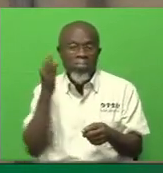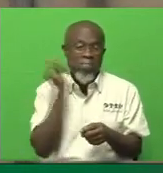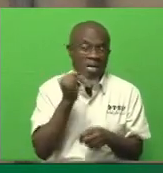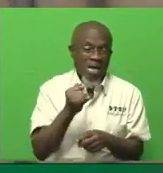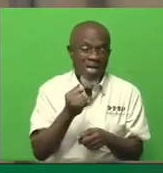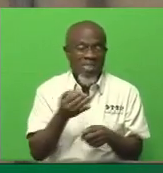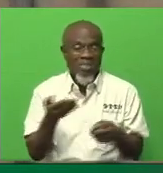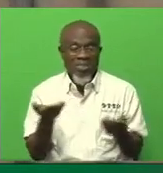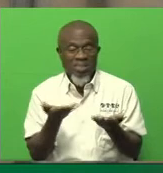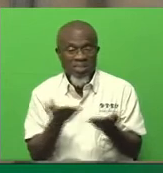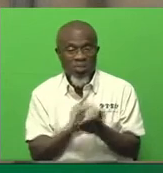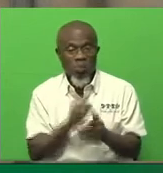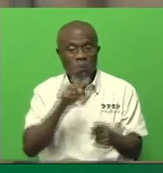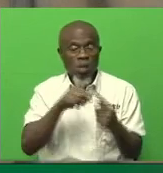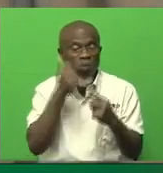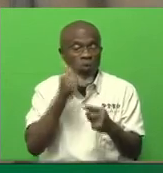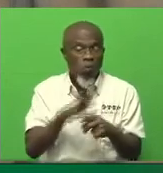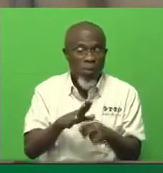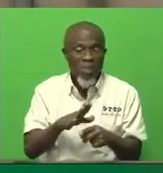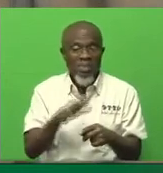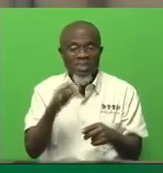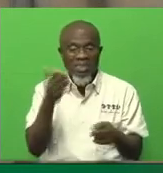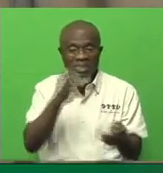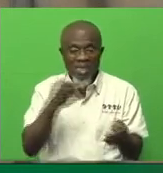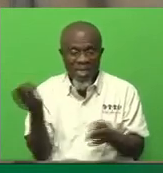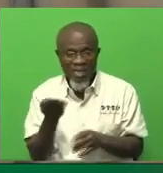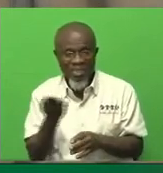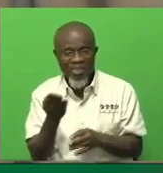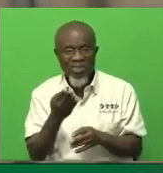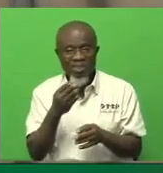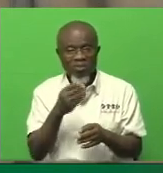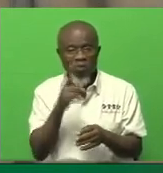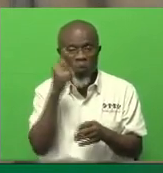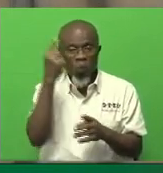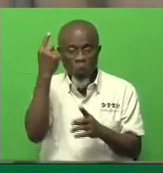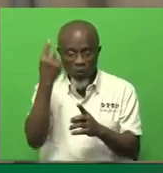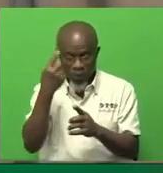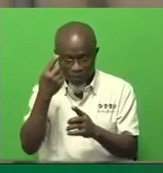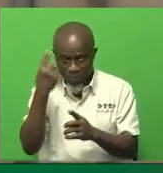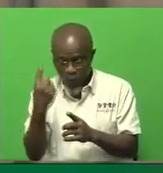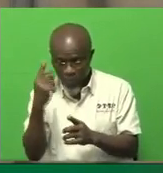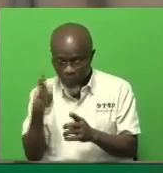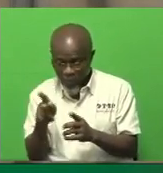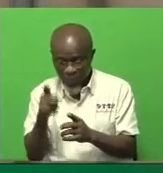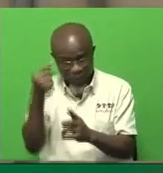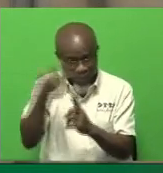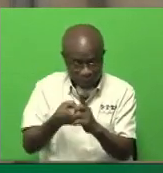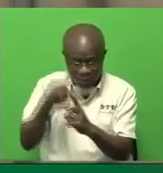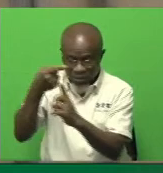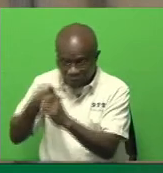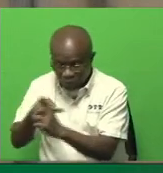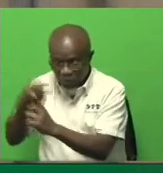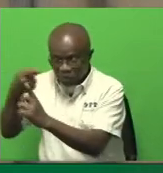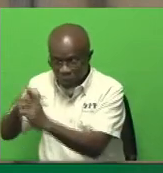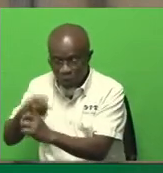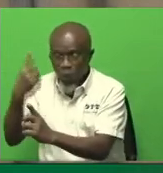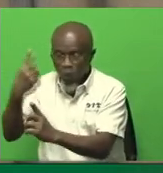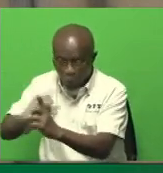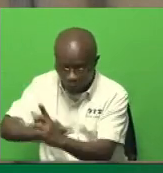when women were dying one a month under the UNC what did they do